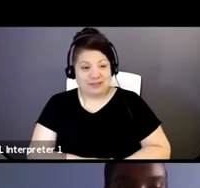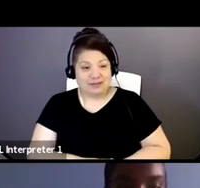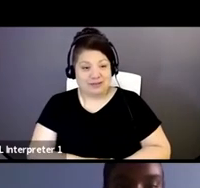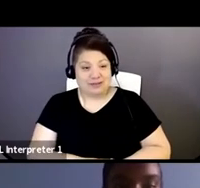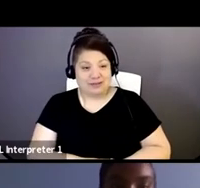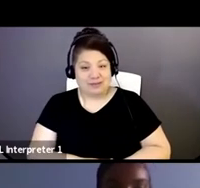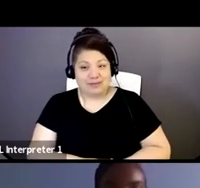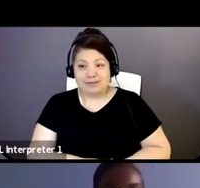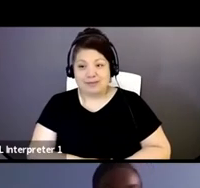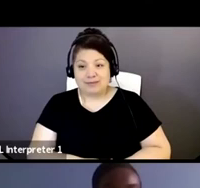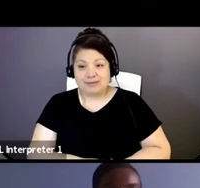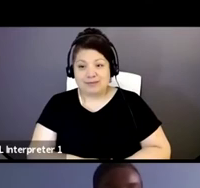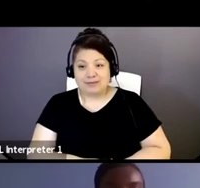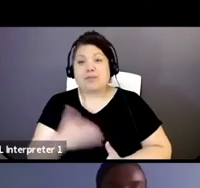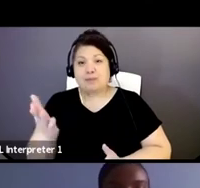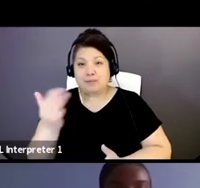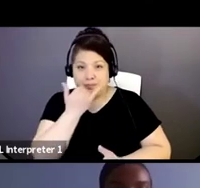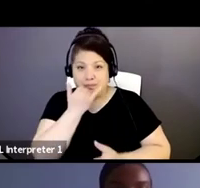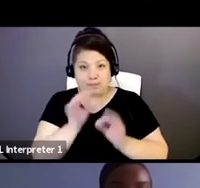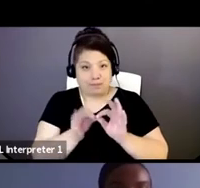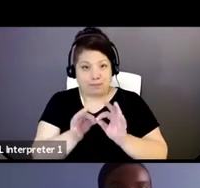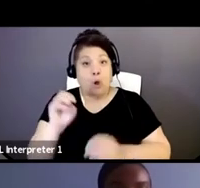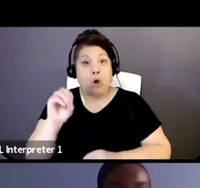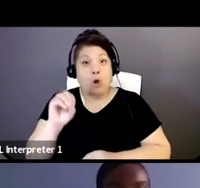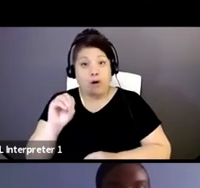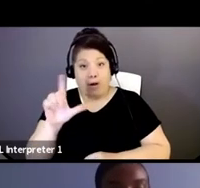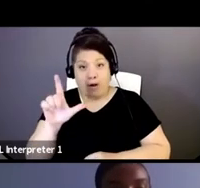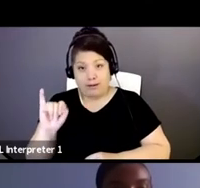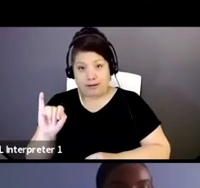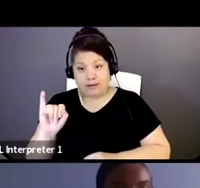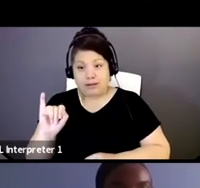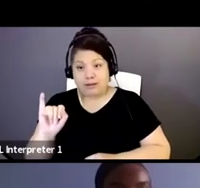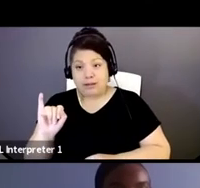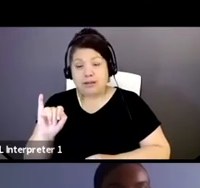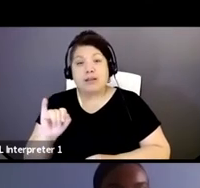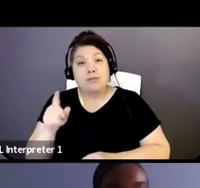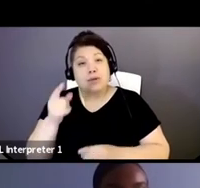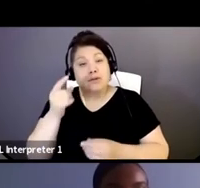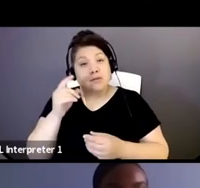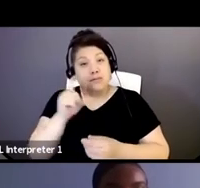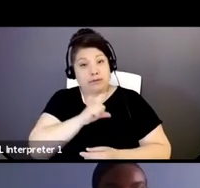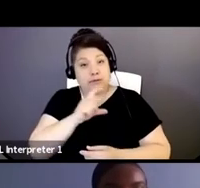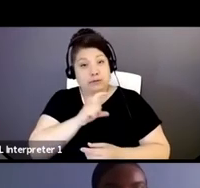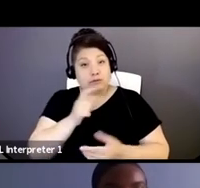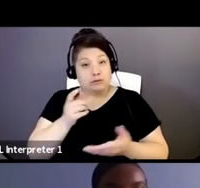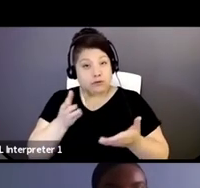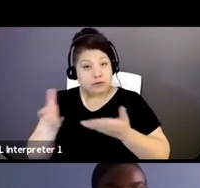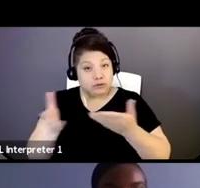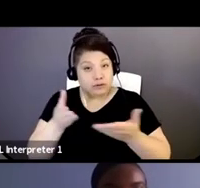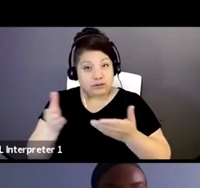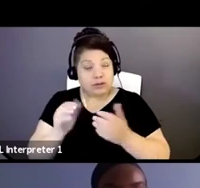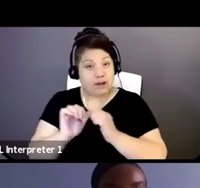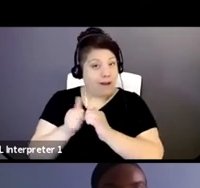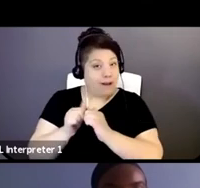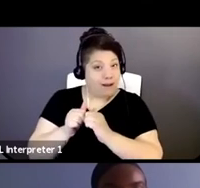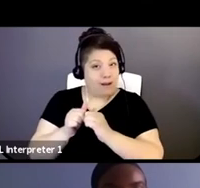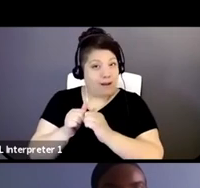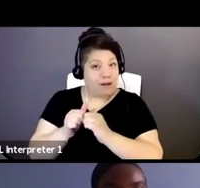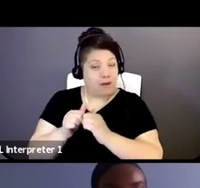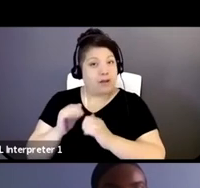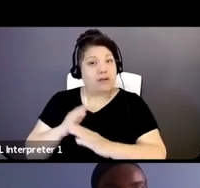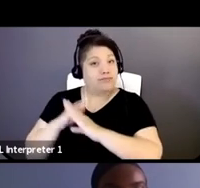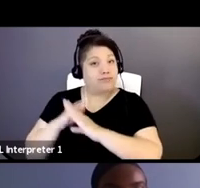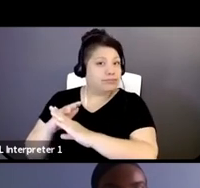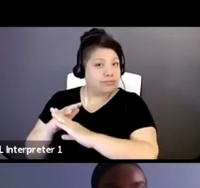To move past needing cops and, you know, the police force, we have to think of, first of all, even before we